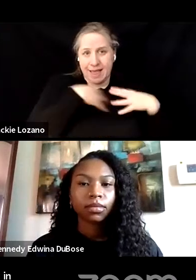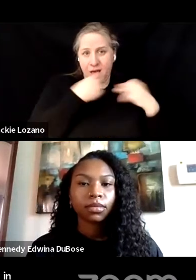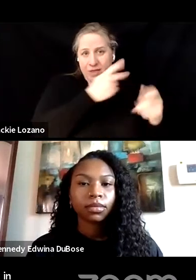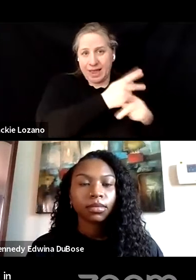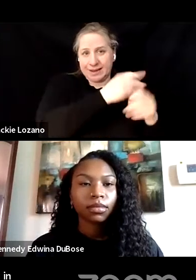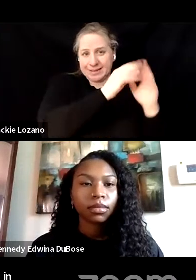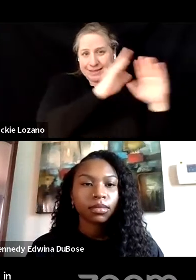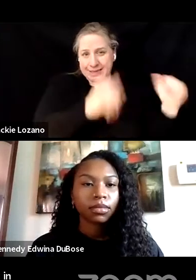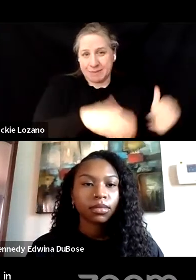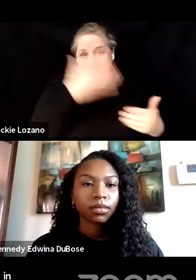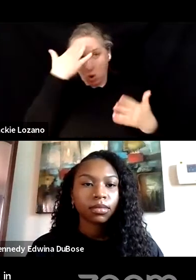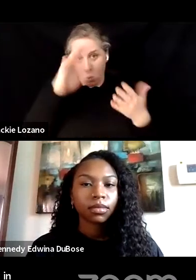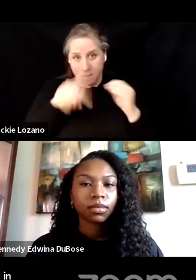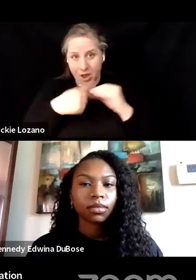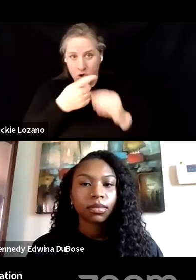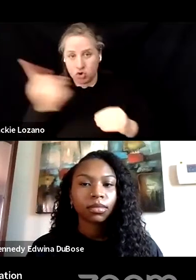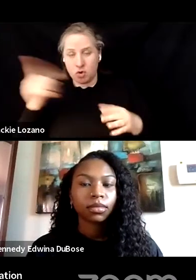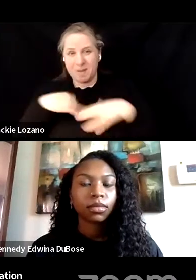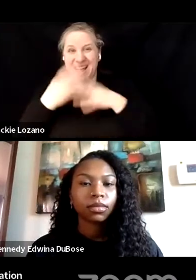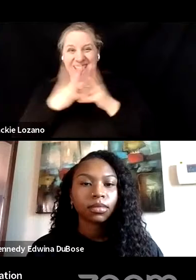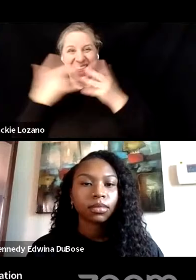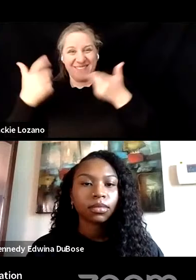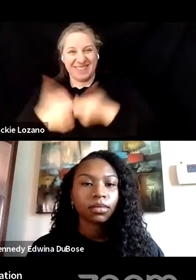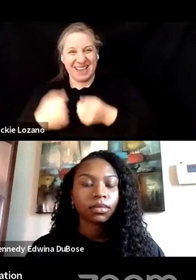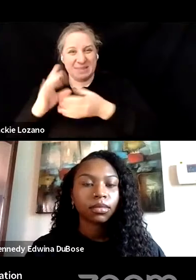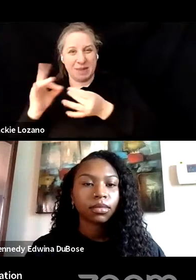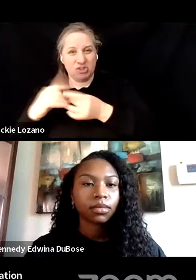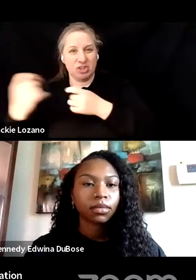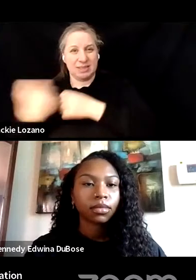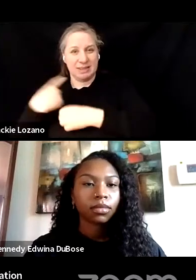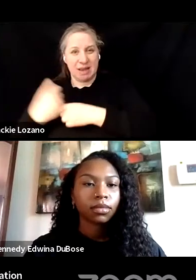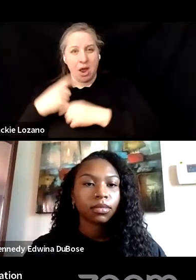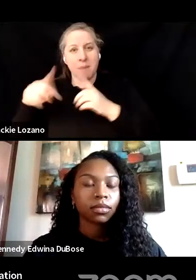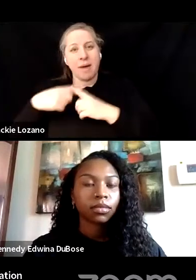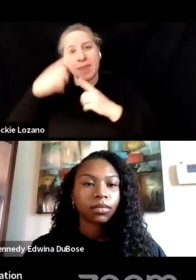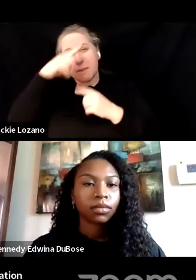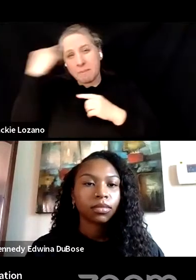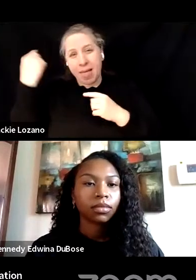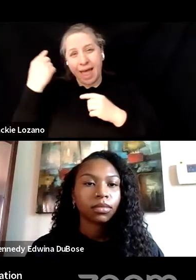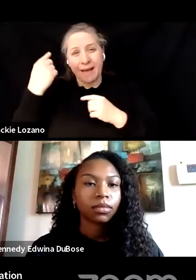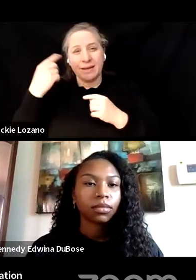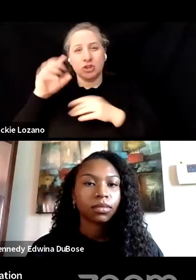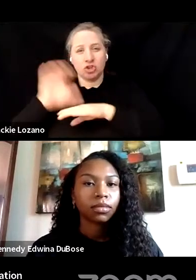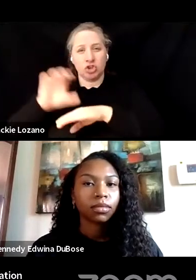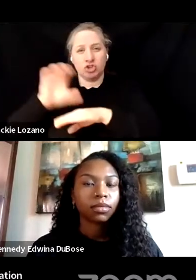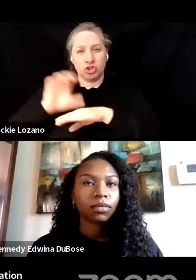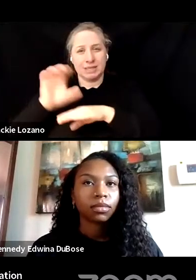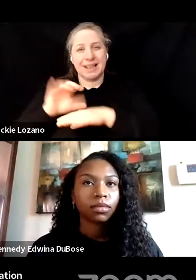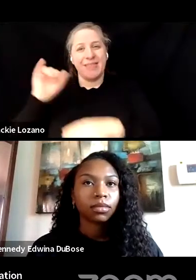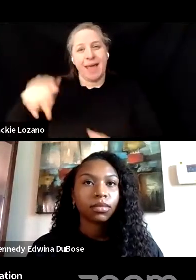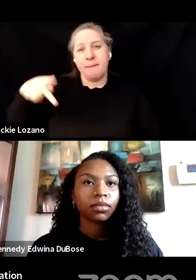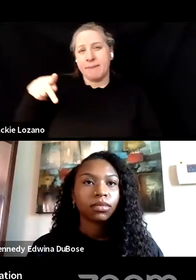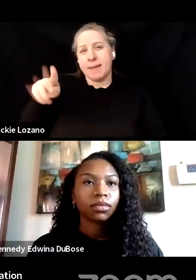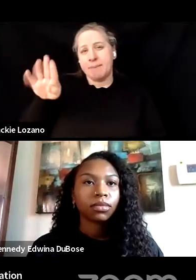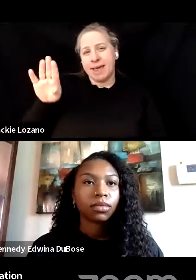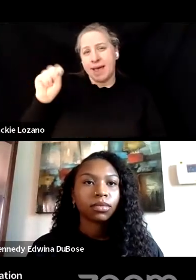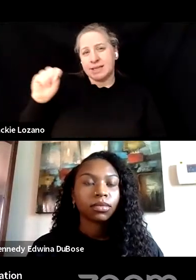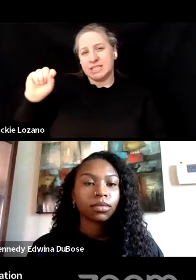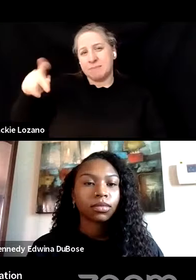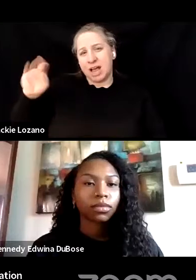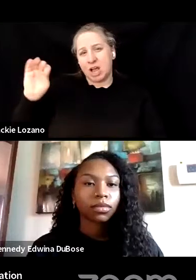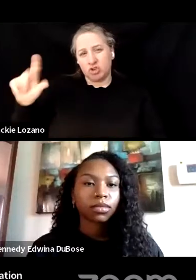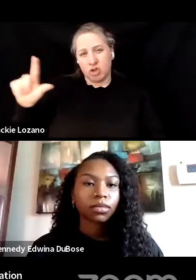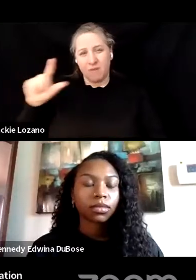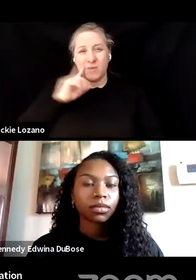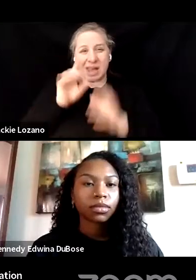bunch of text messages last week about the Black Church, This Is Our Story, the PBS special. And that was something that was very important to folks, for